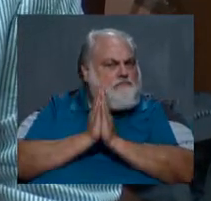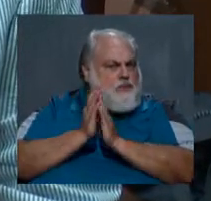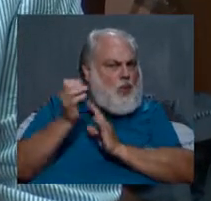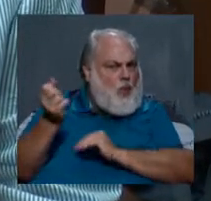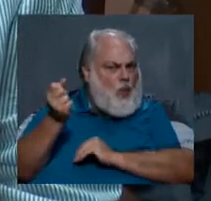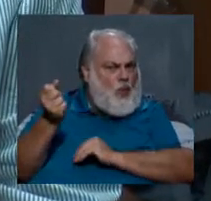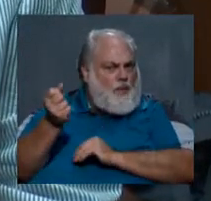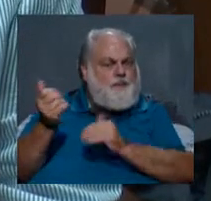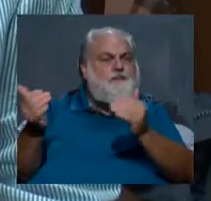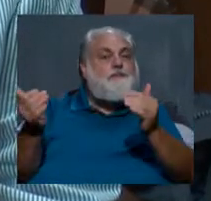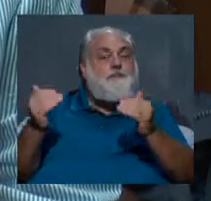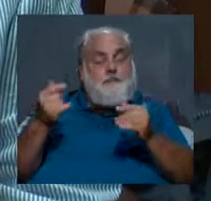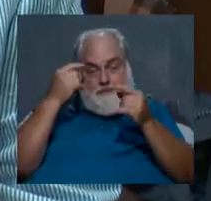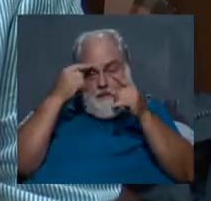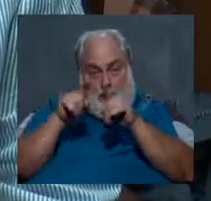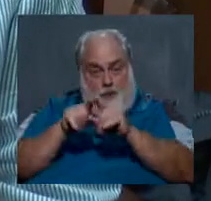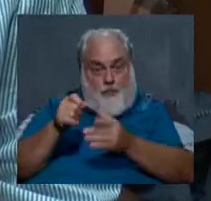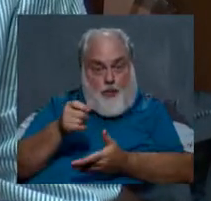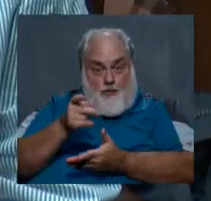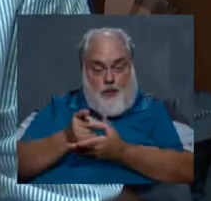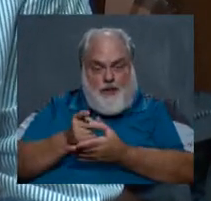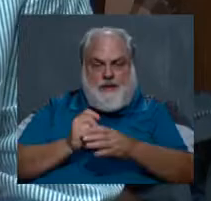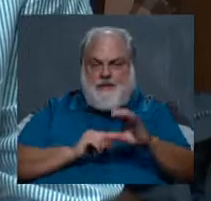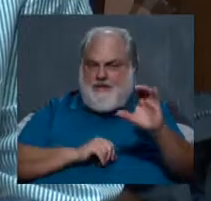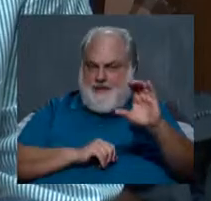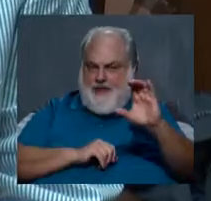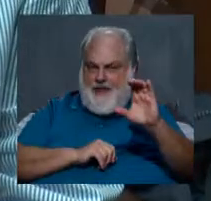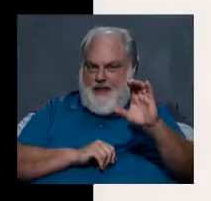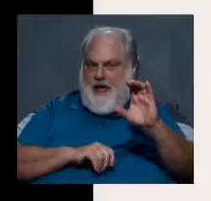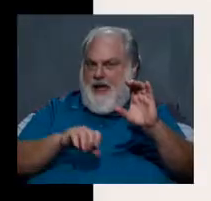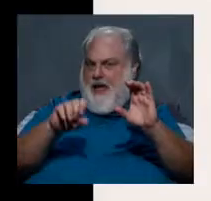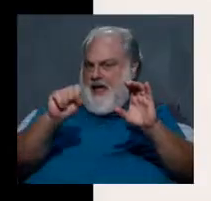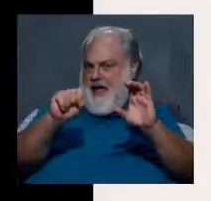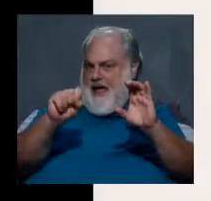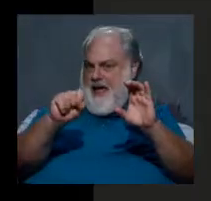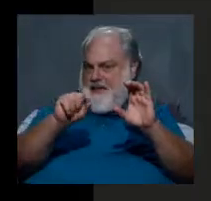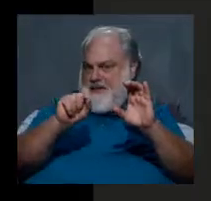Items for consent approval, item C, file number